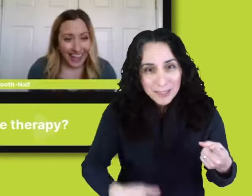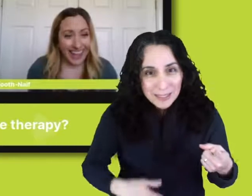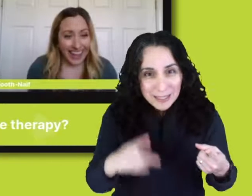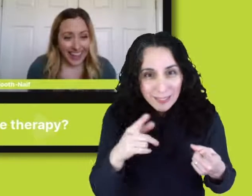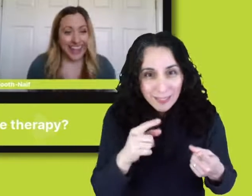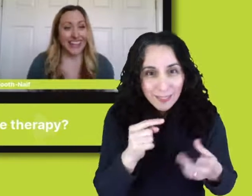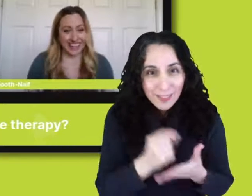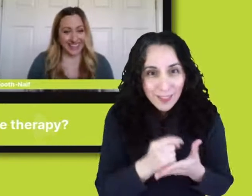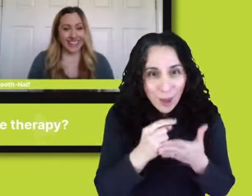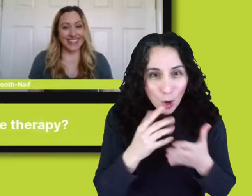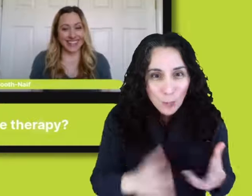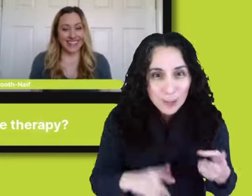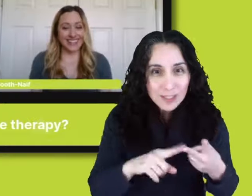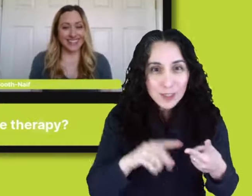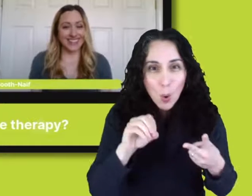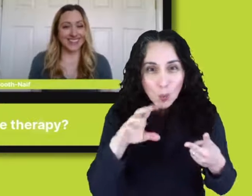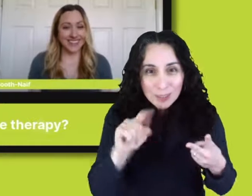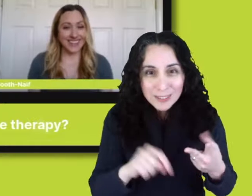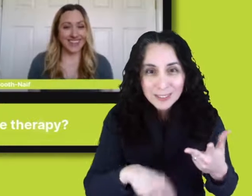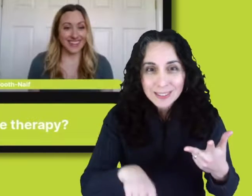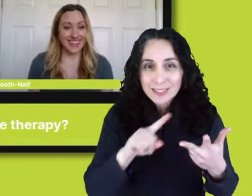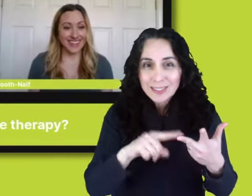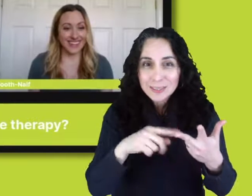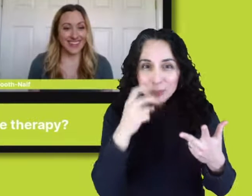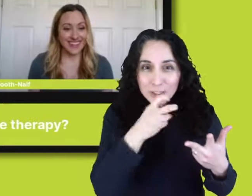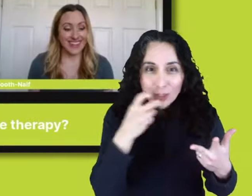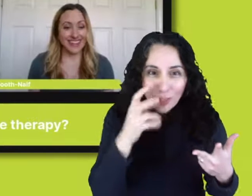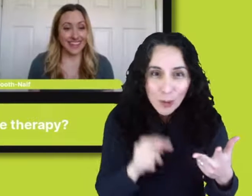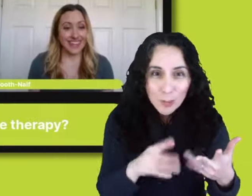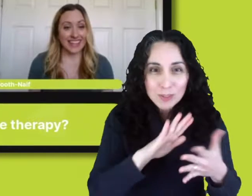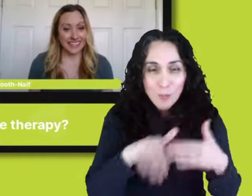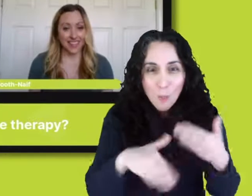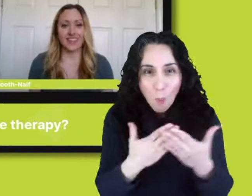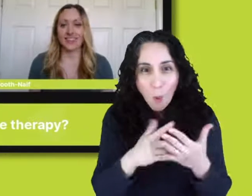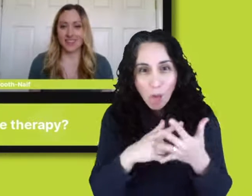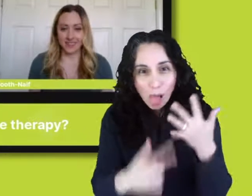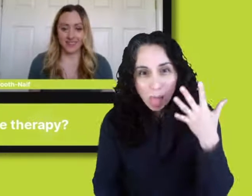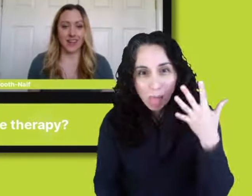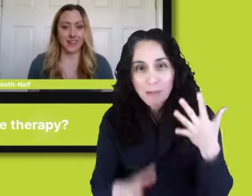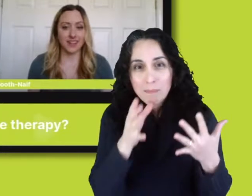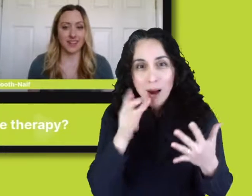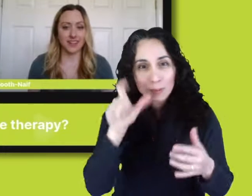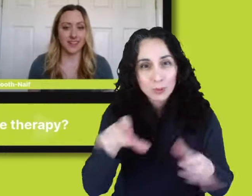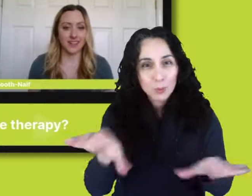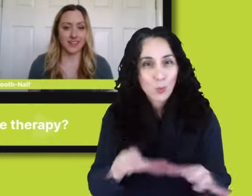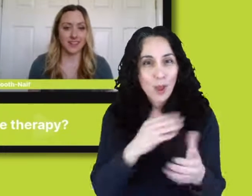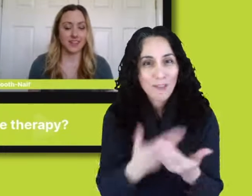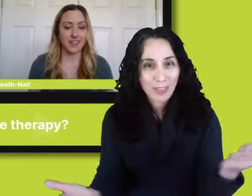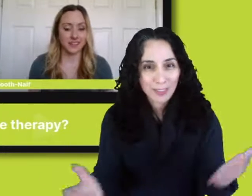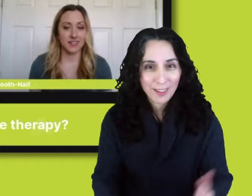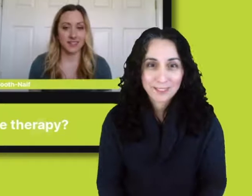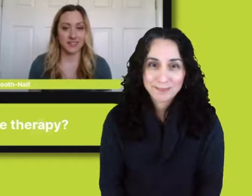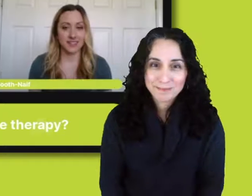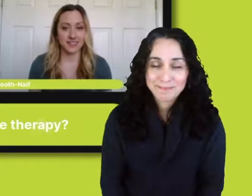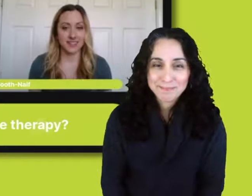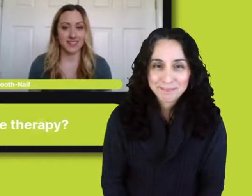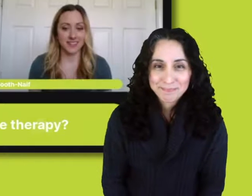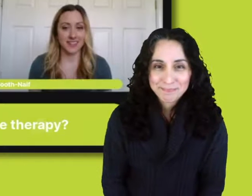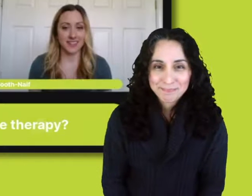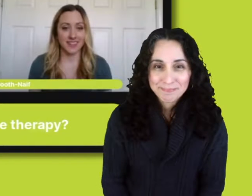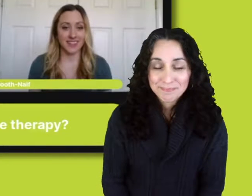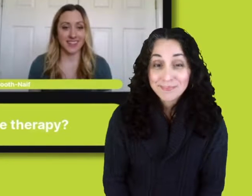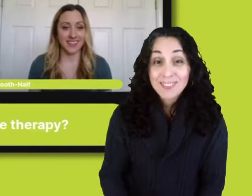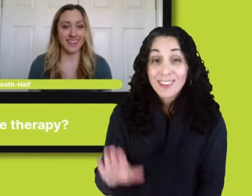Parents, by the way, I'm just going to take that time to say that. Any parents who are watching, thank you guys, and shout out to you guys because